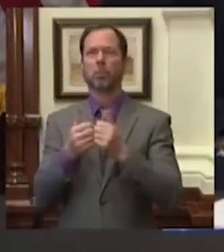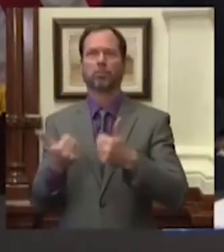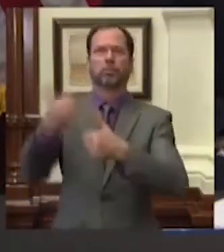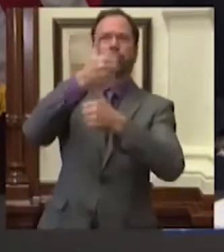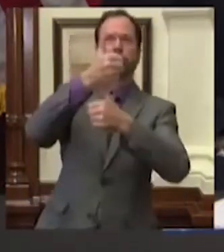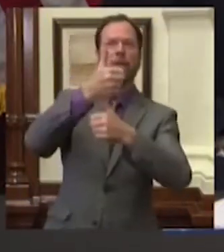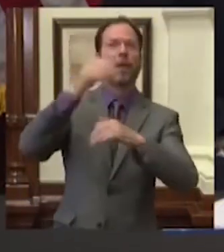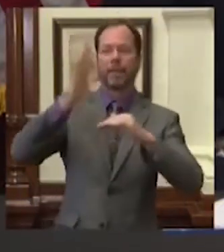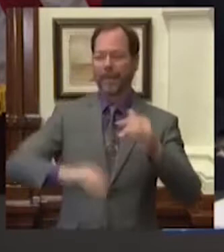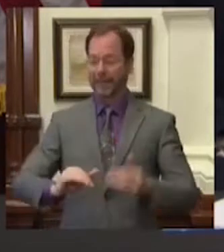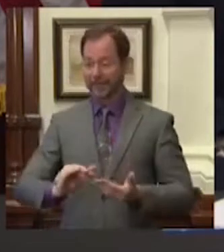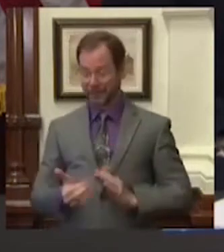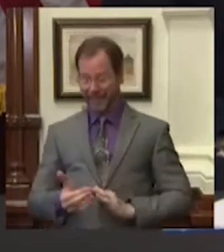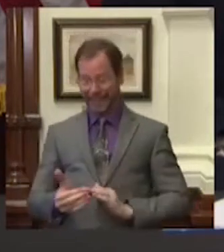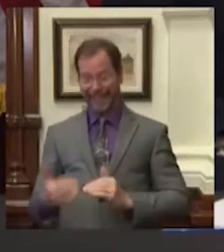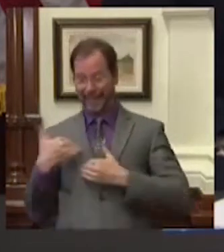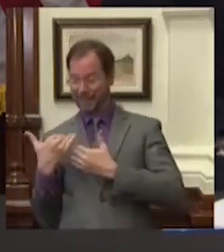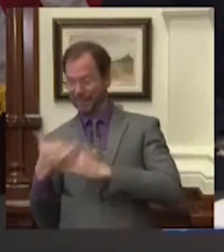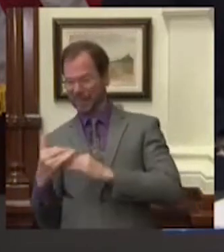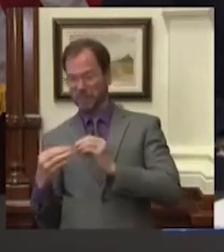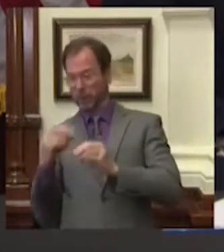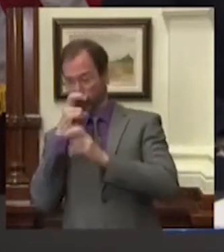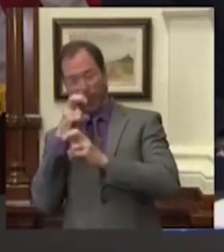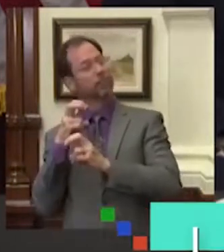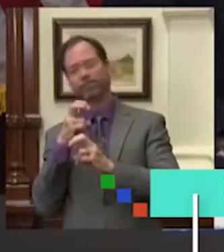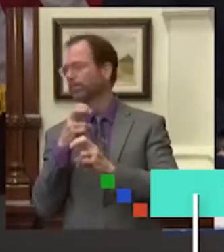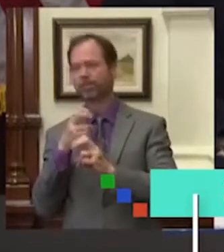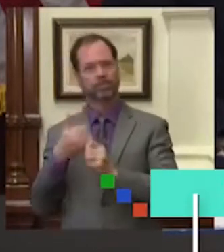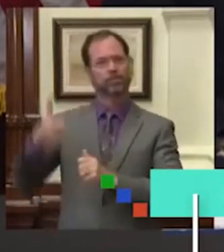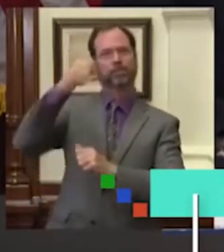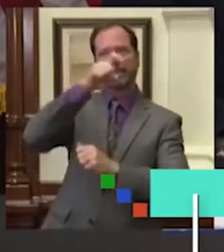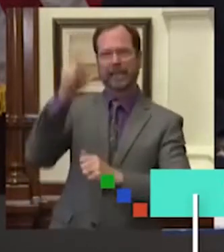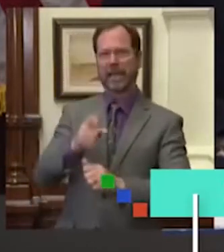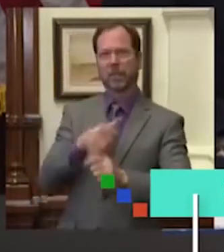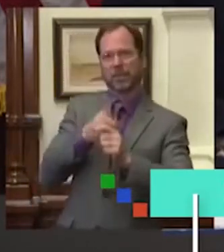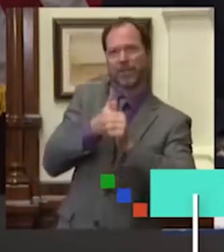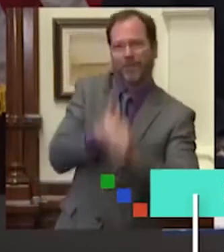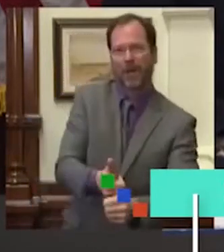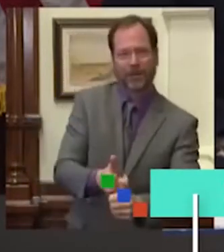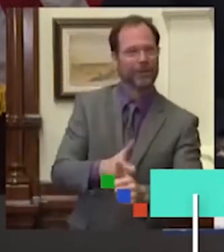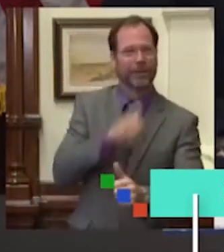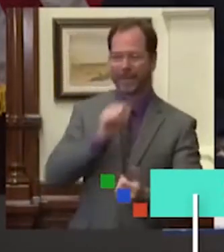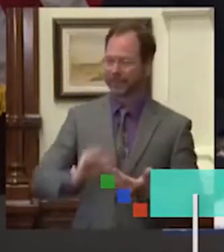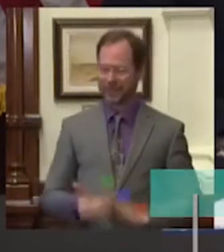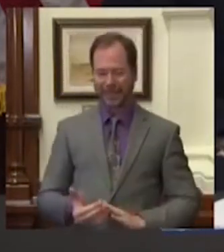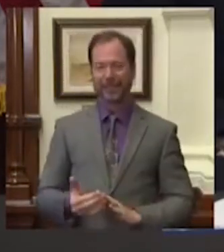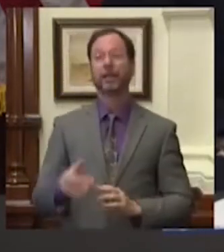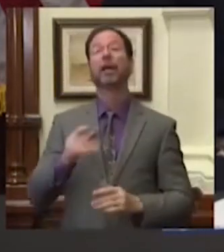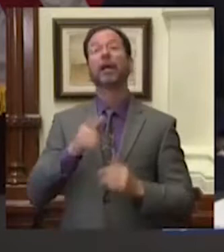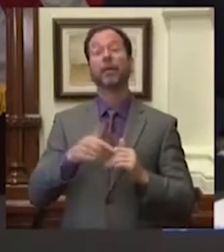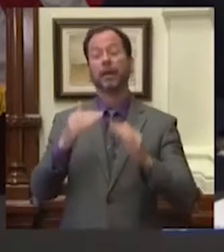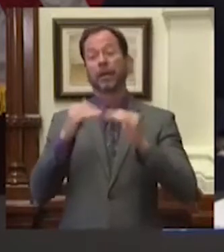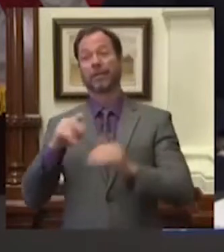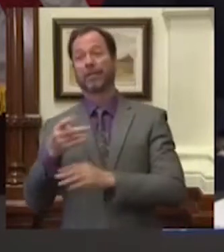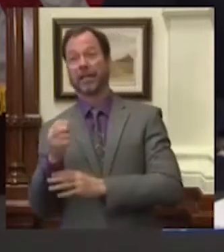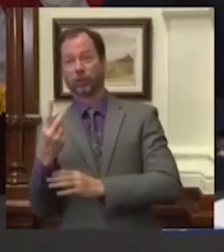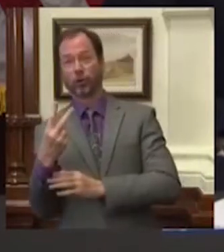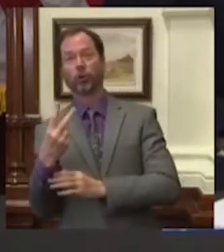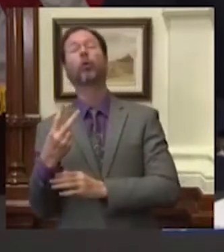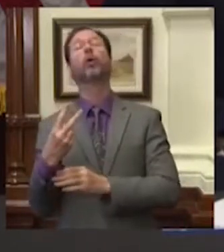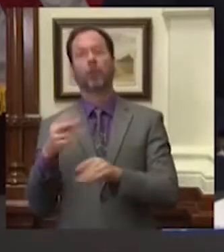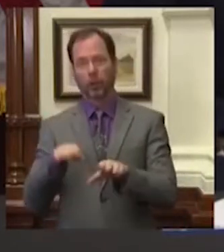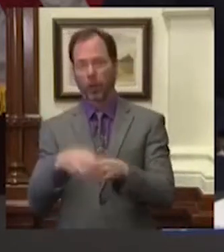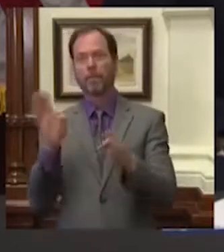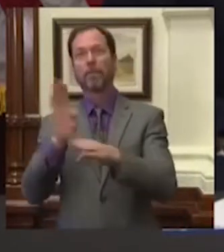works while containing COVID-19, phase two will expand that occupancy to 50%.